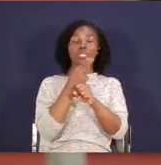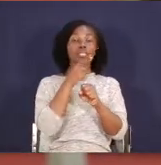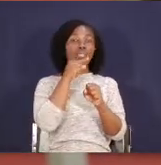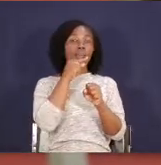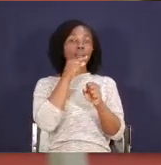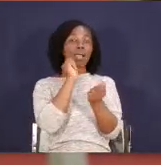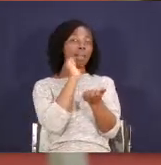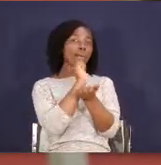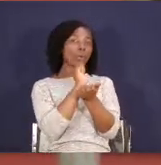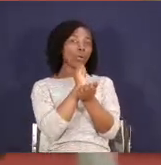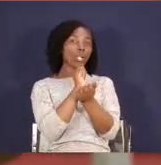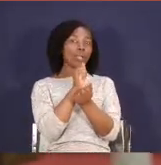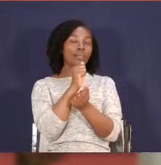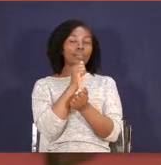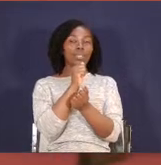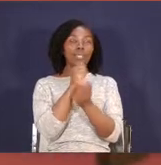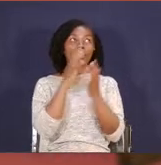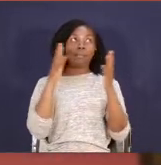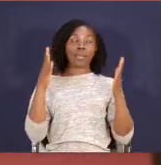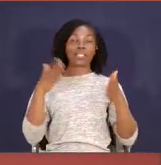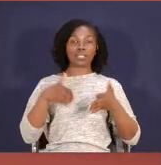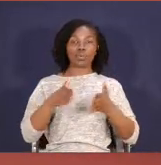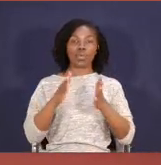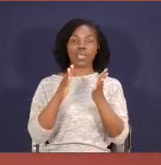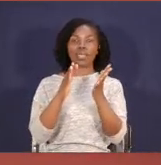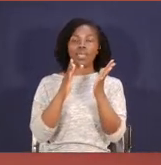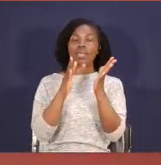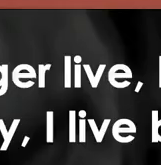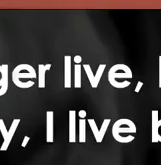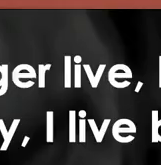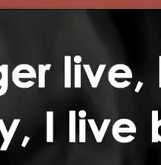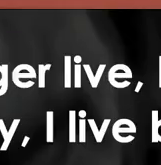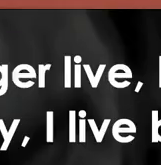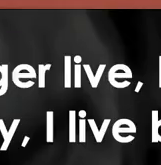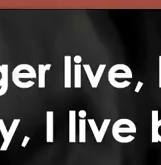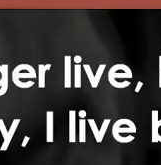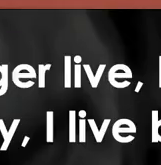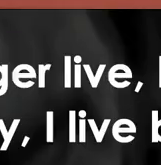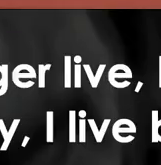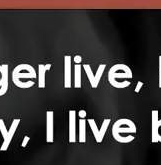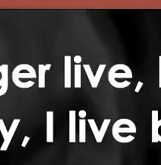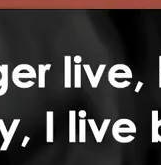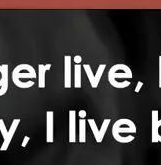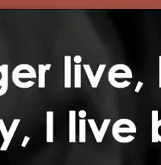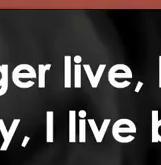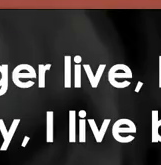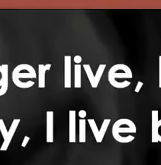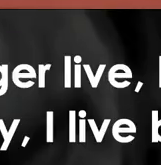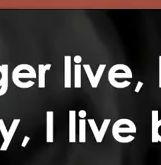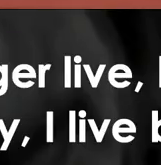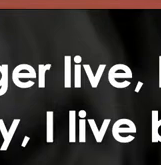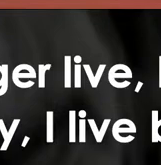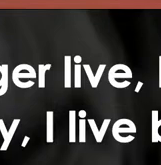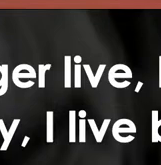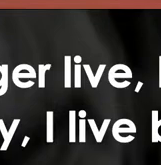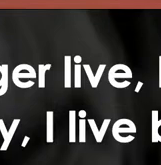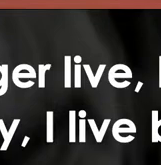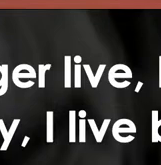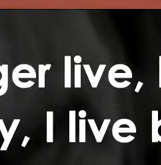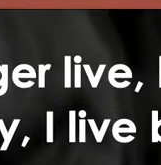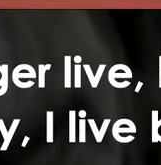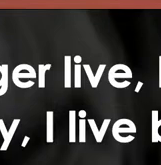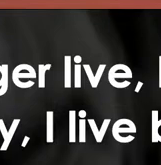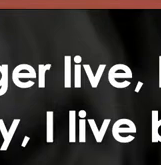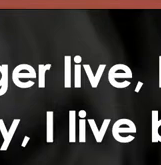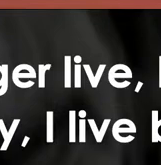says, Paul said, I have been crucified with Christ. That's how he sows his seed. I have been crucified with Christ. It's no longer